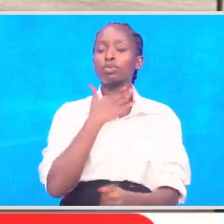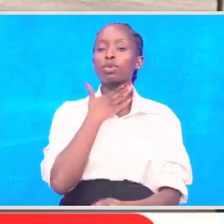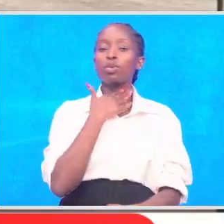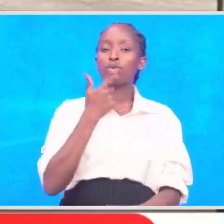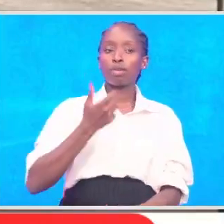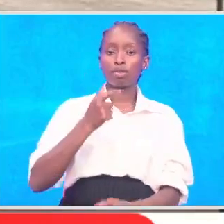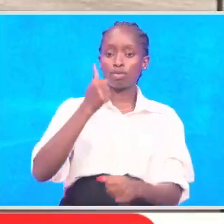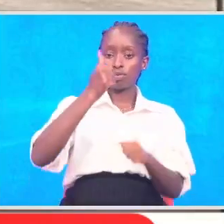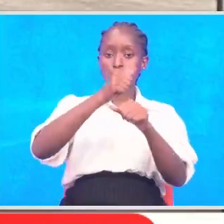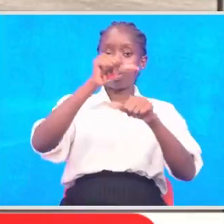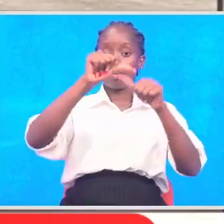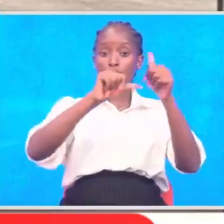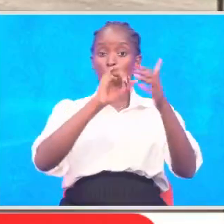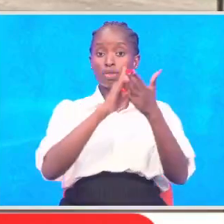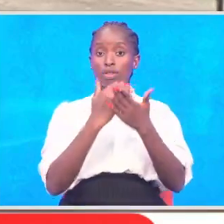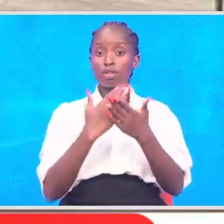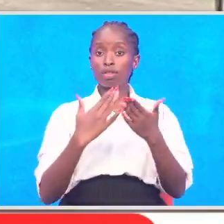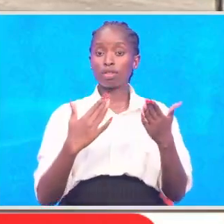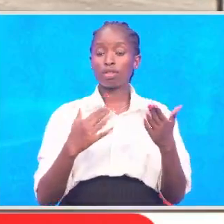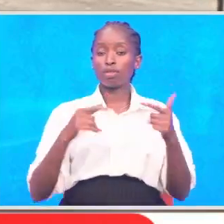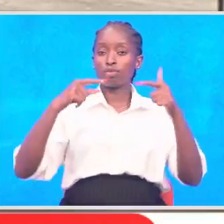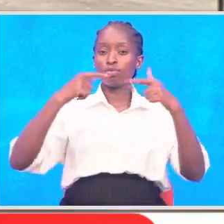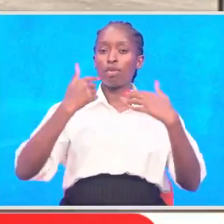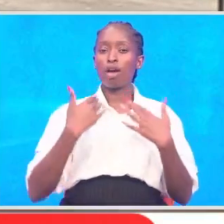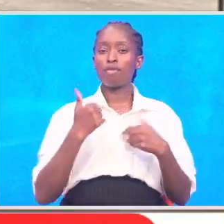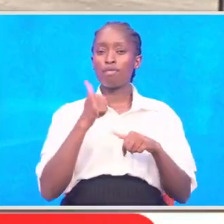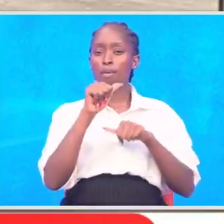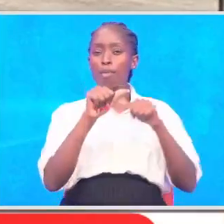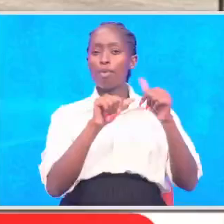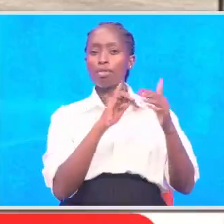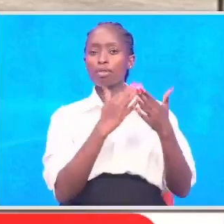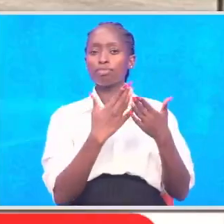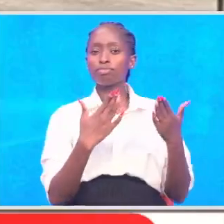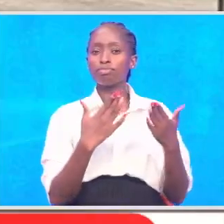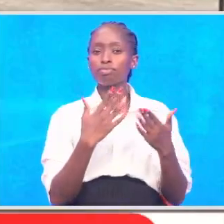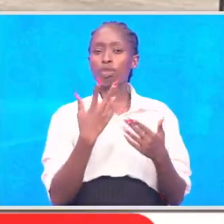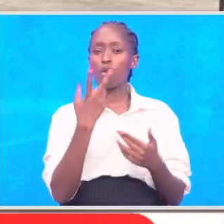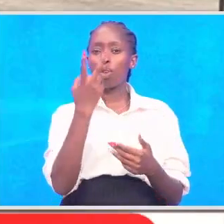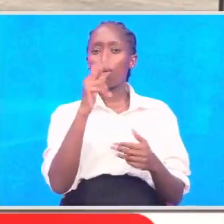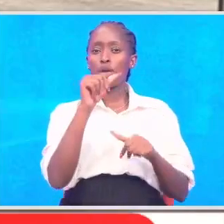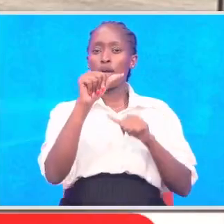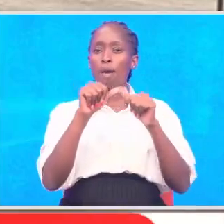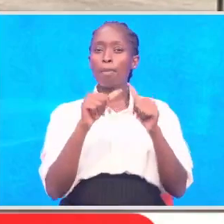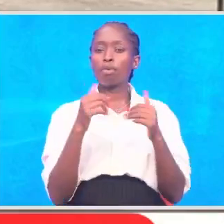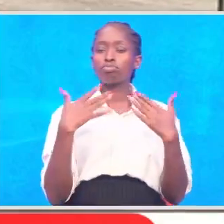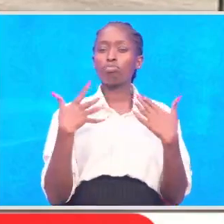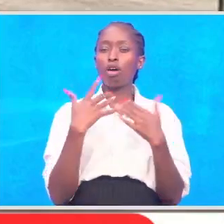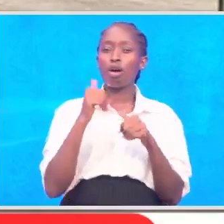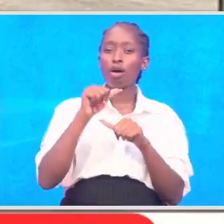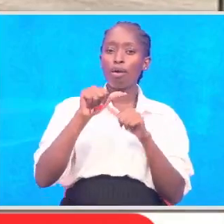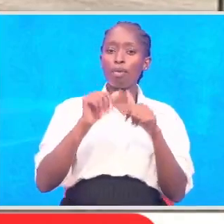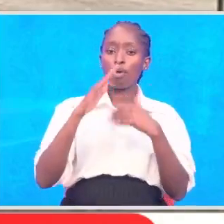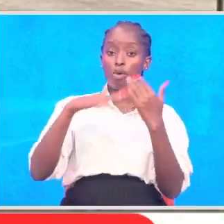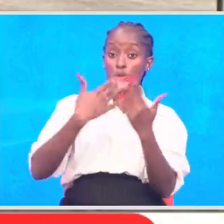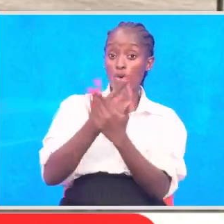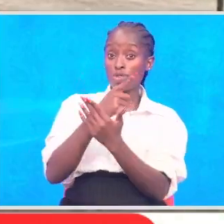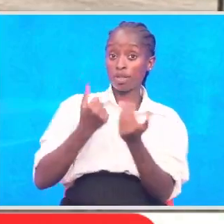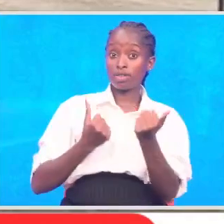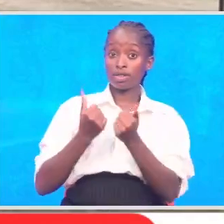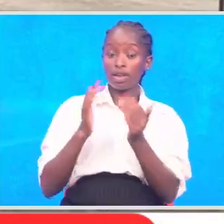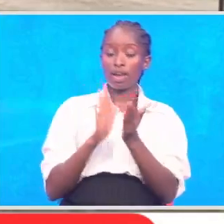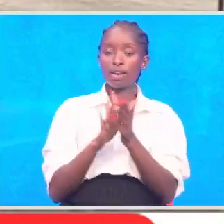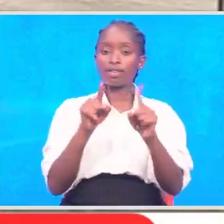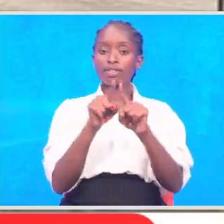direct correlation to the fatalities that we have on our roads. In regards to fatigue, we employ on owners of vehicles and also on the drivers